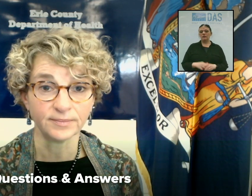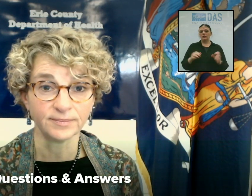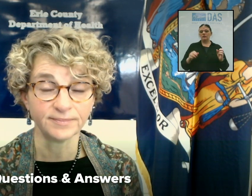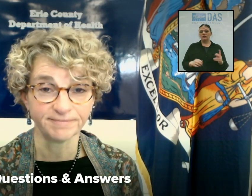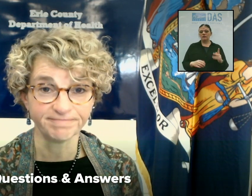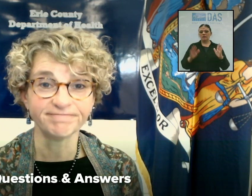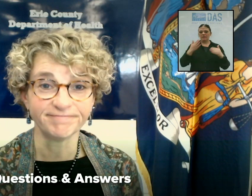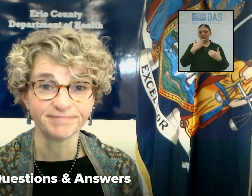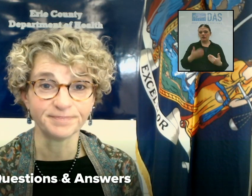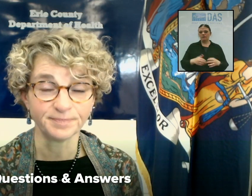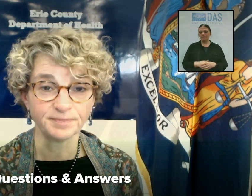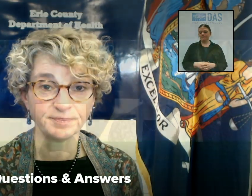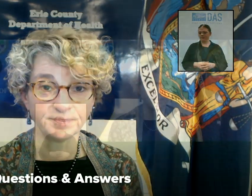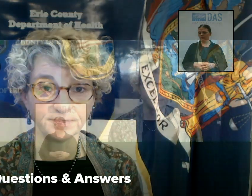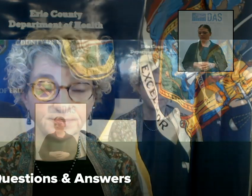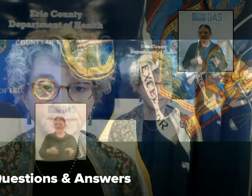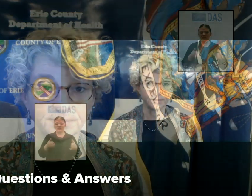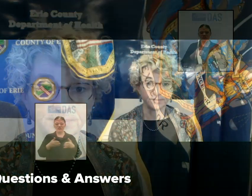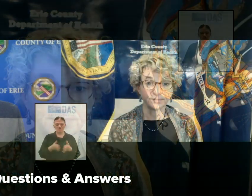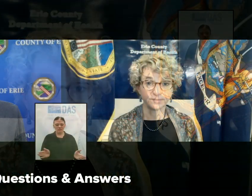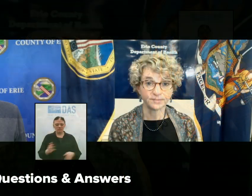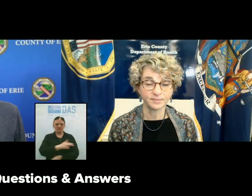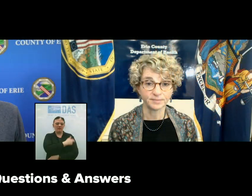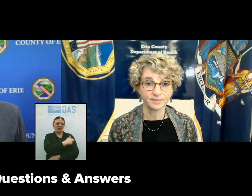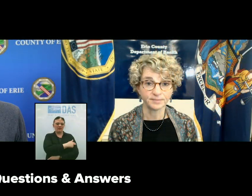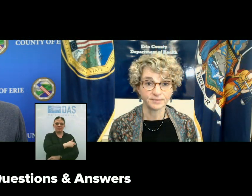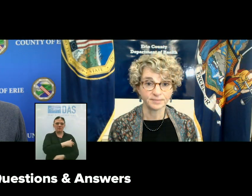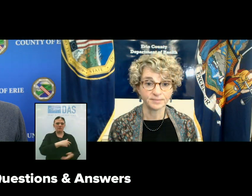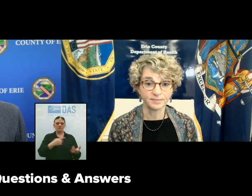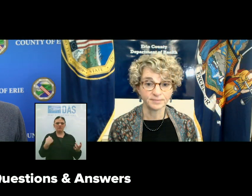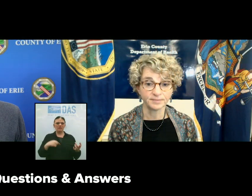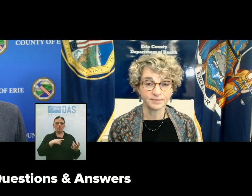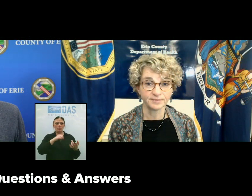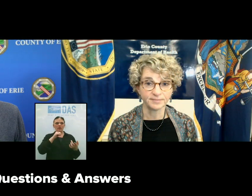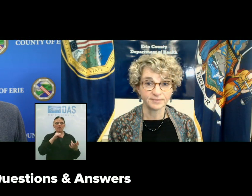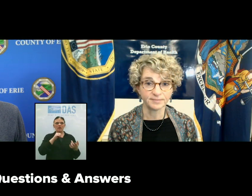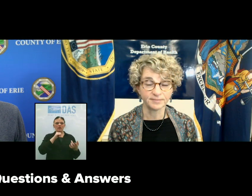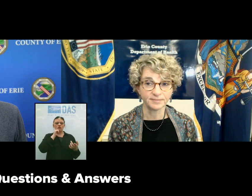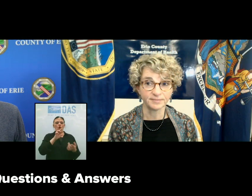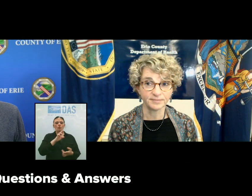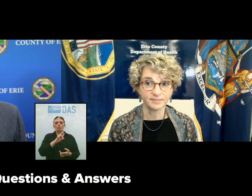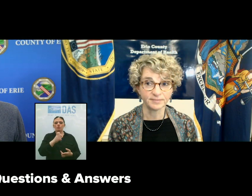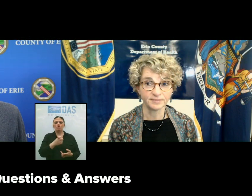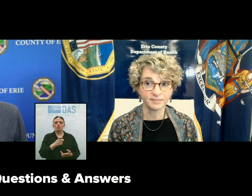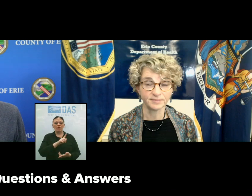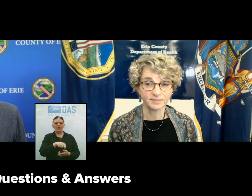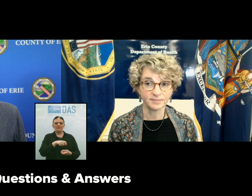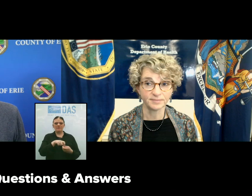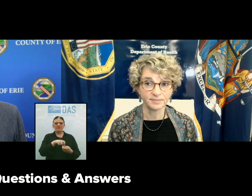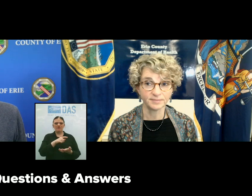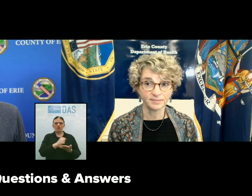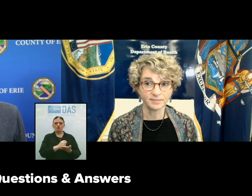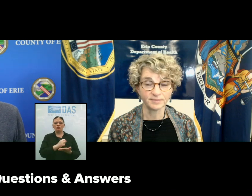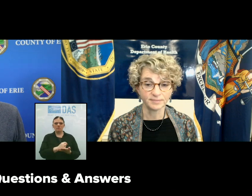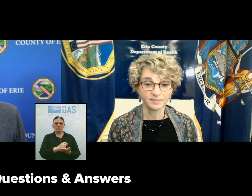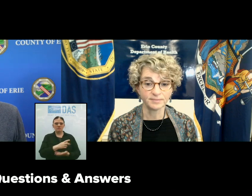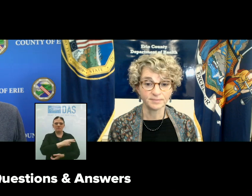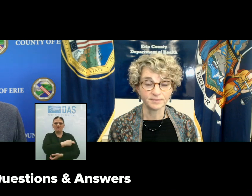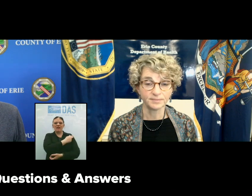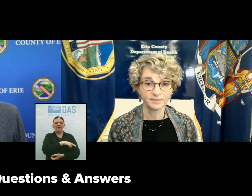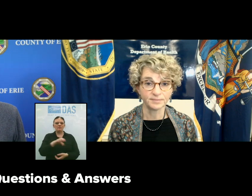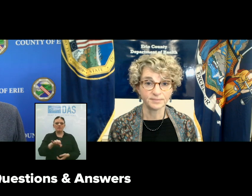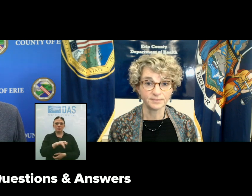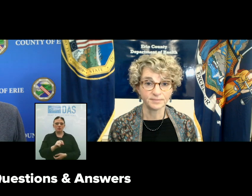Okay, great, thanks. It's generally the hospitals. I mean, we're not prescribing particular treatments. It's the hospitals that